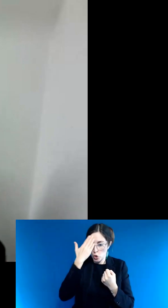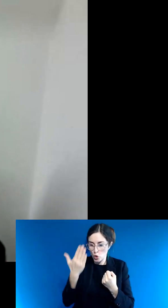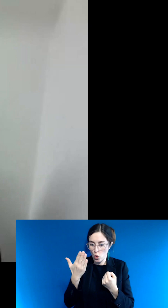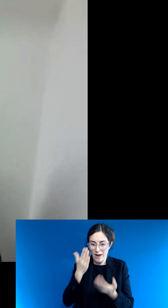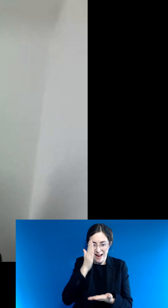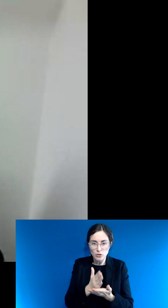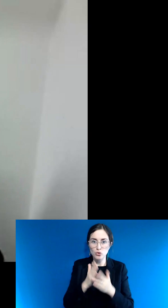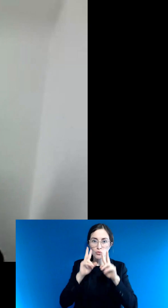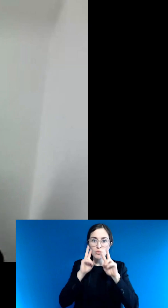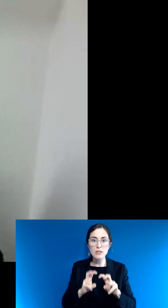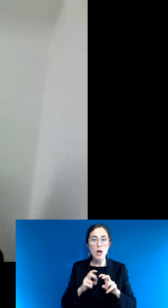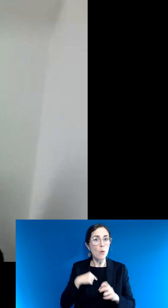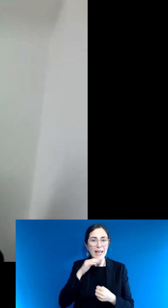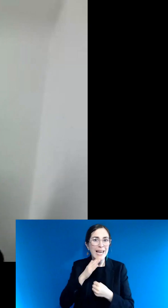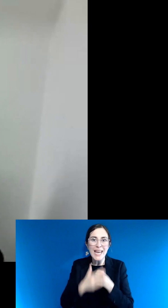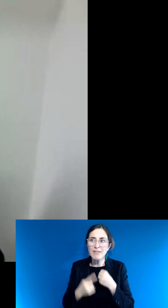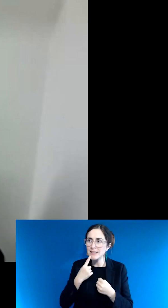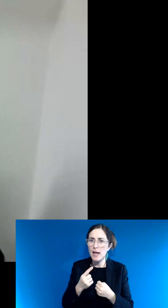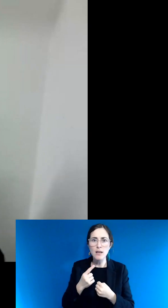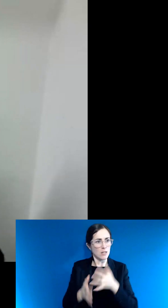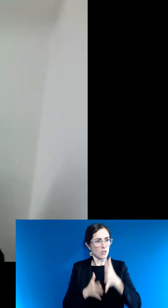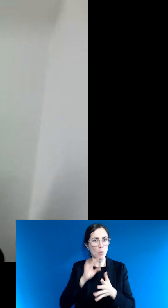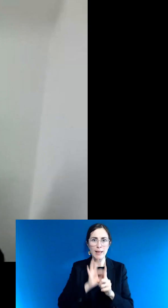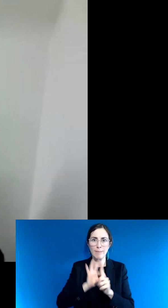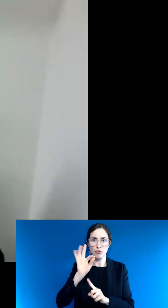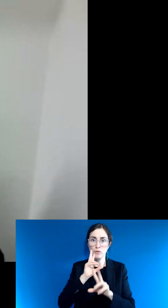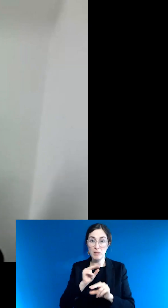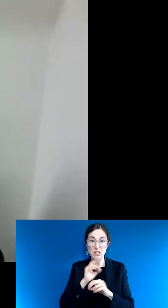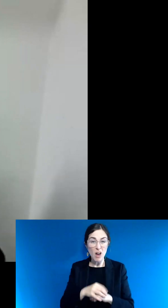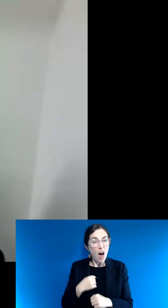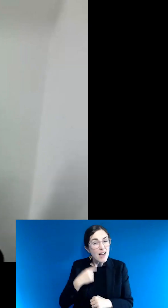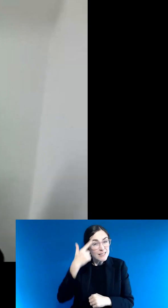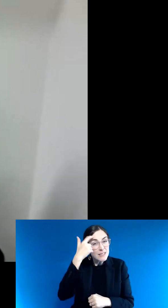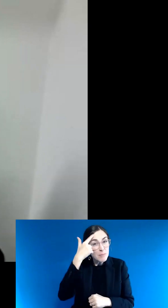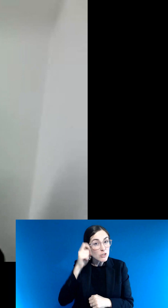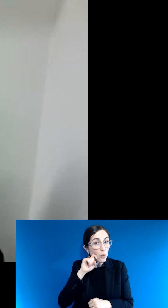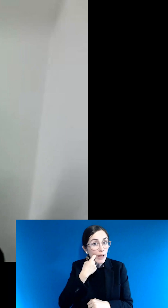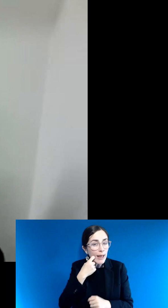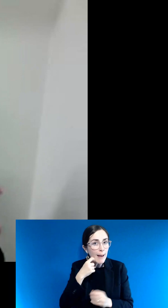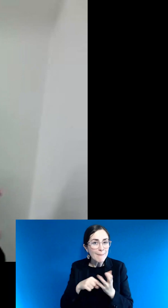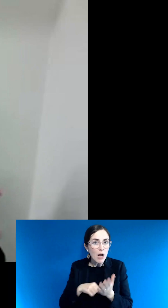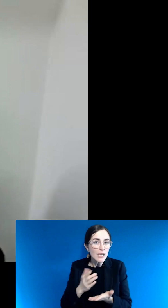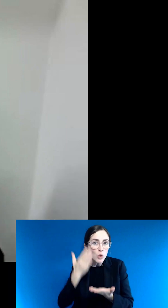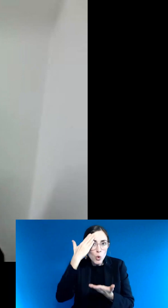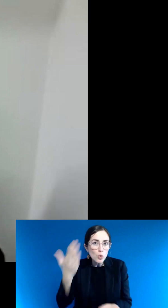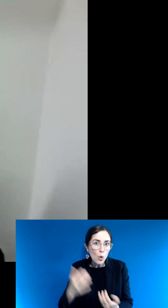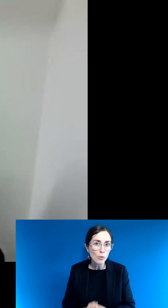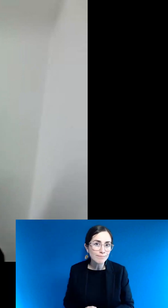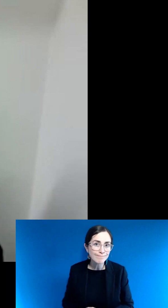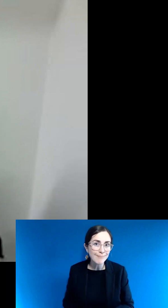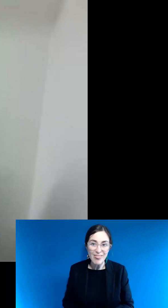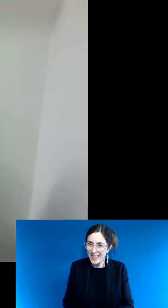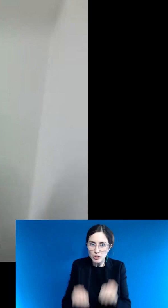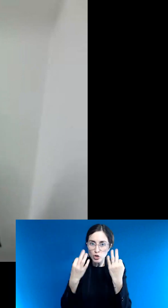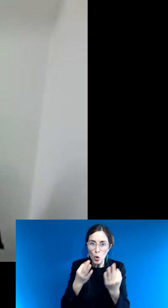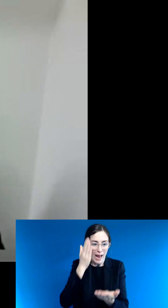conservative with claims I make. I am not going to tell you signing is going to improve their speech. I suspect it will. We don't know that. Like,